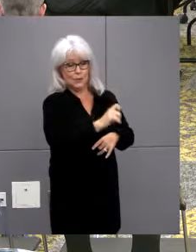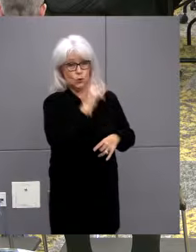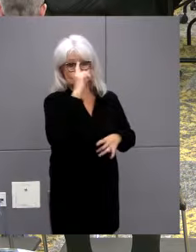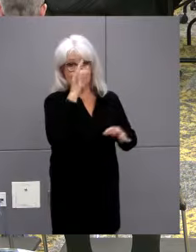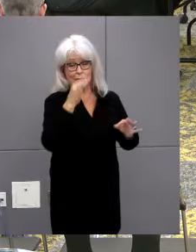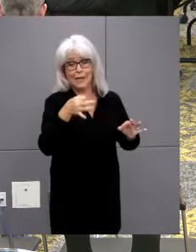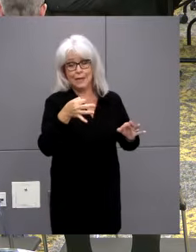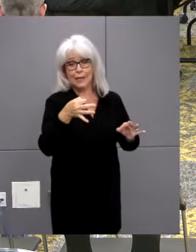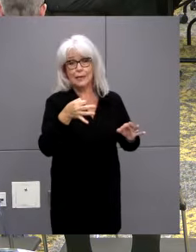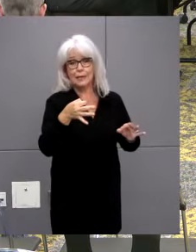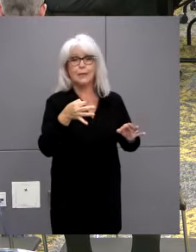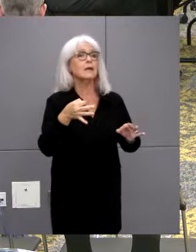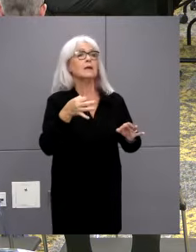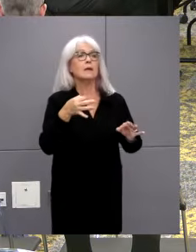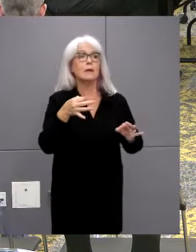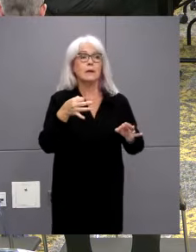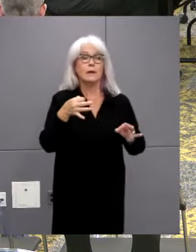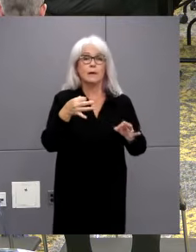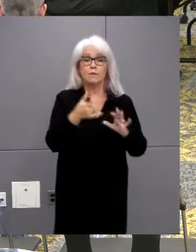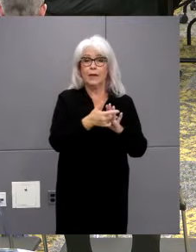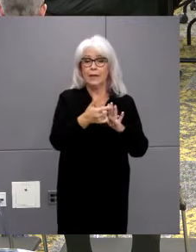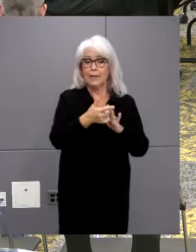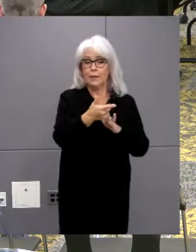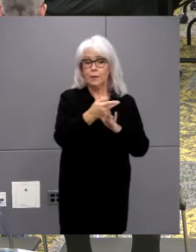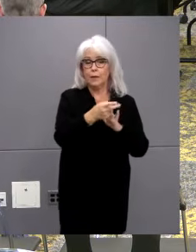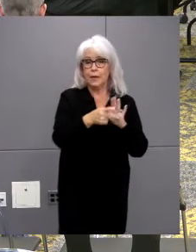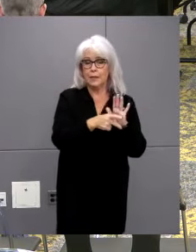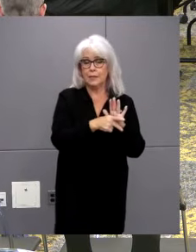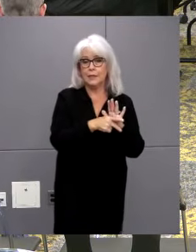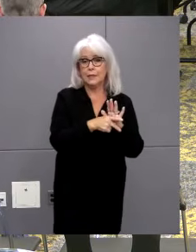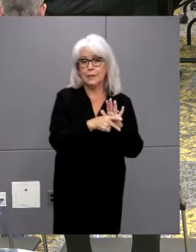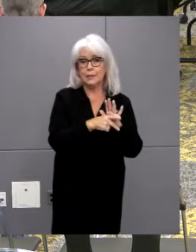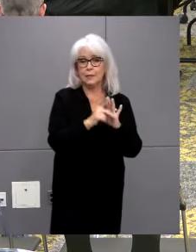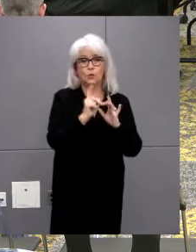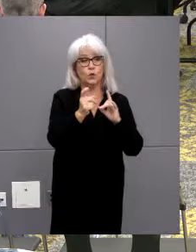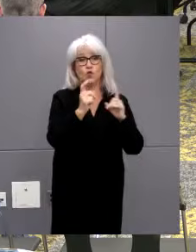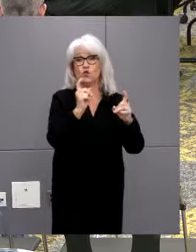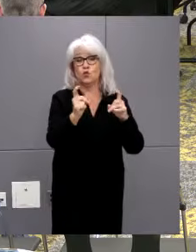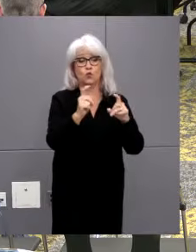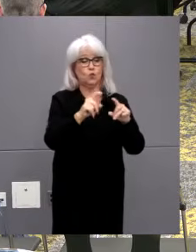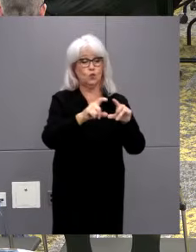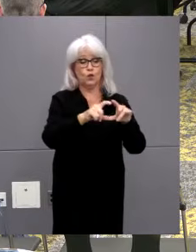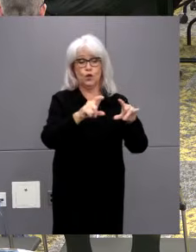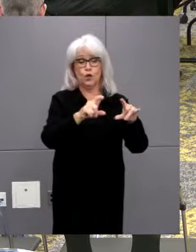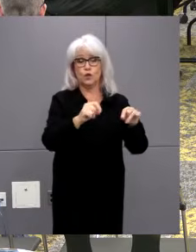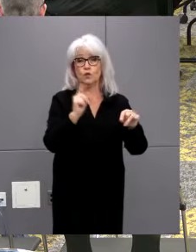to violate the policy, which is to issue key cards to